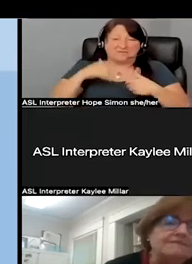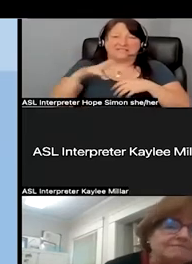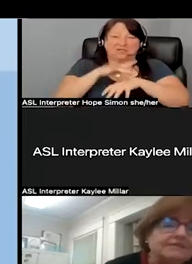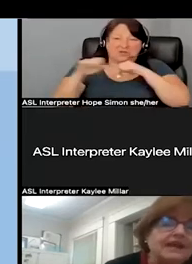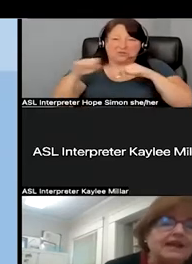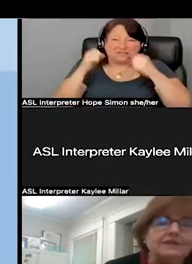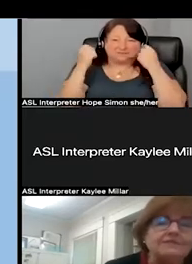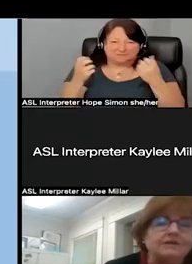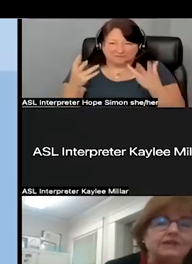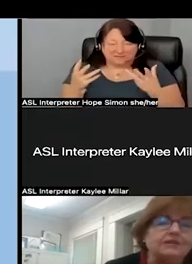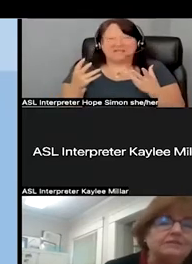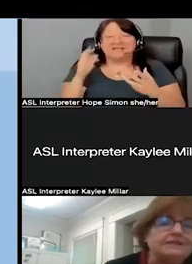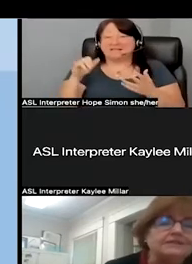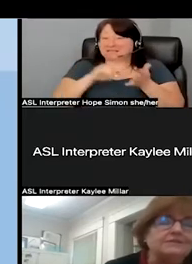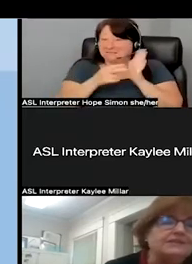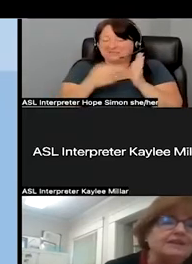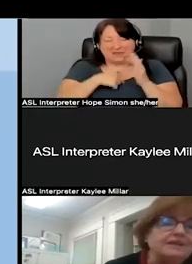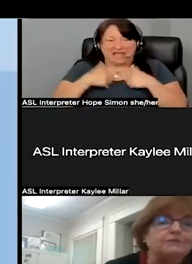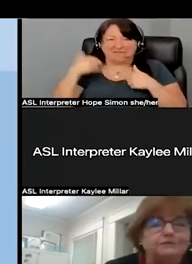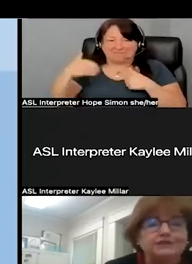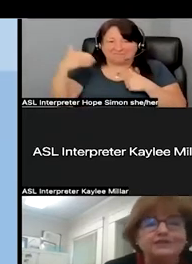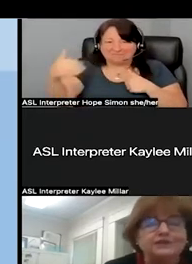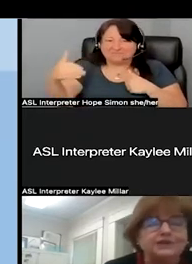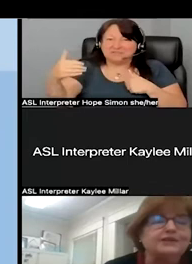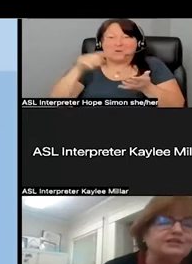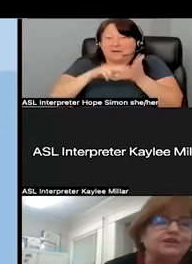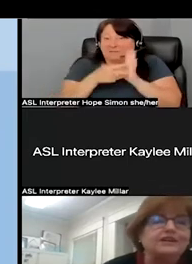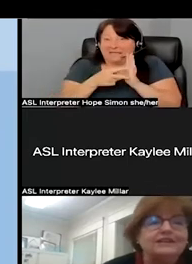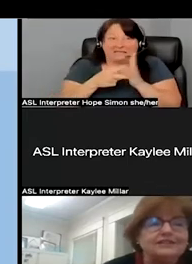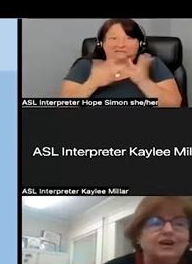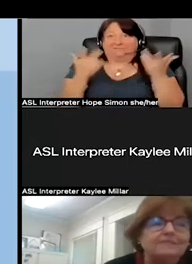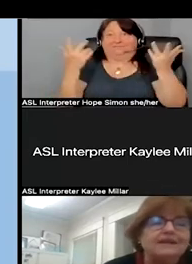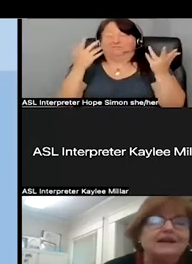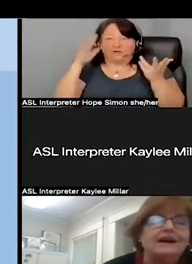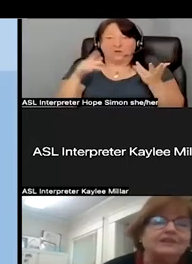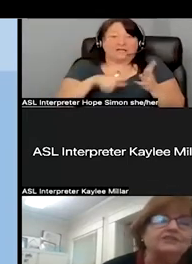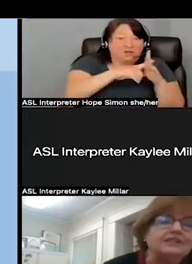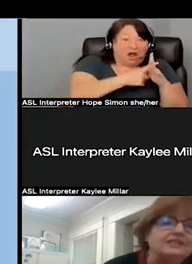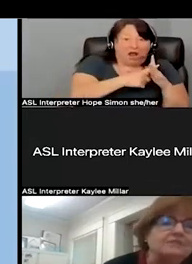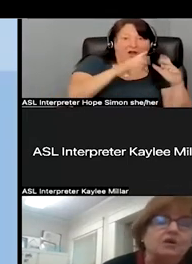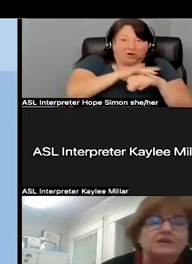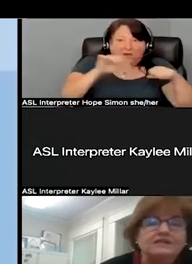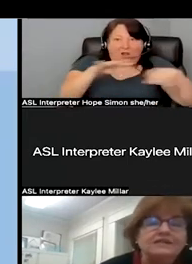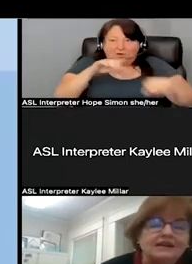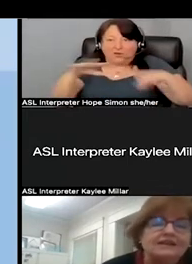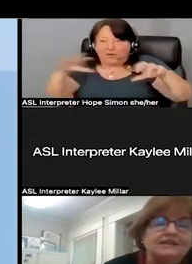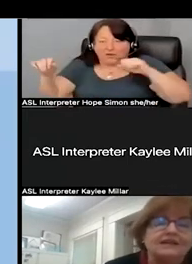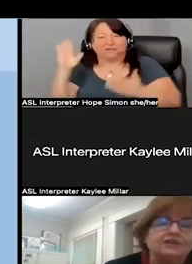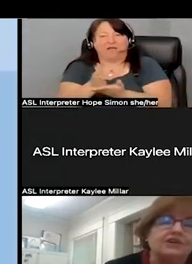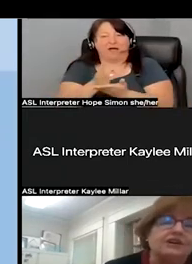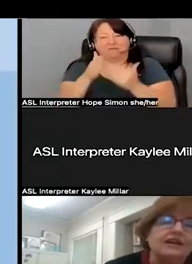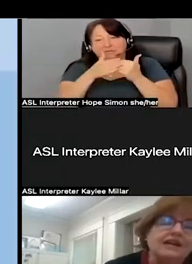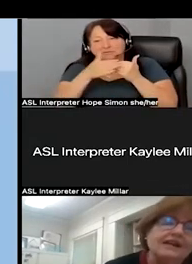mean? We have them on a regular basis. What do they mean? We really don't know. They start and they stop. Usually it's small ones